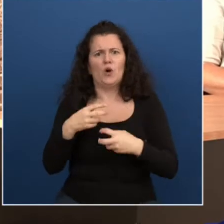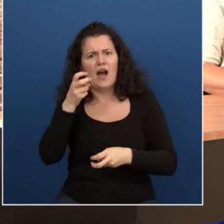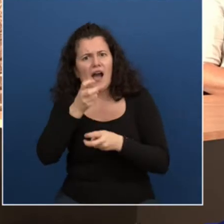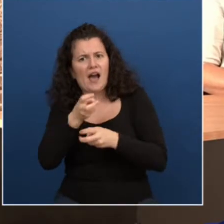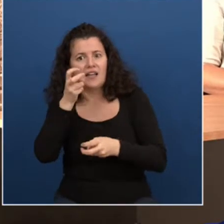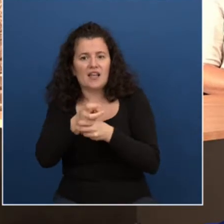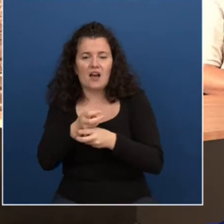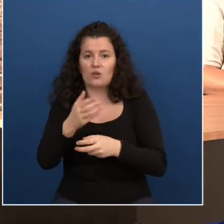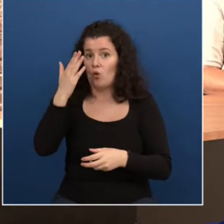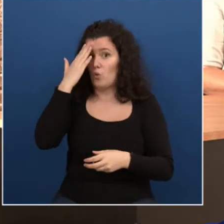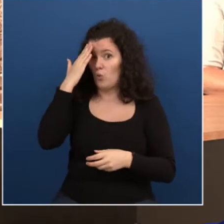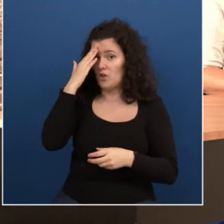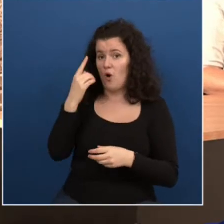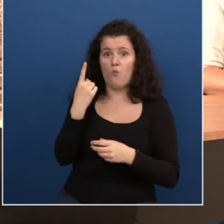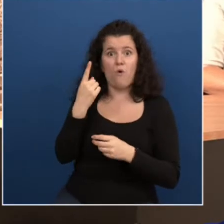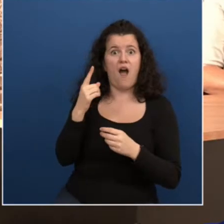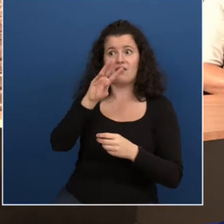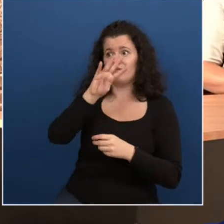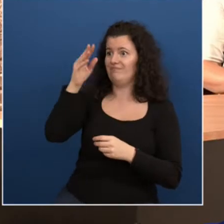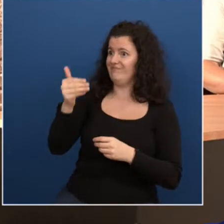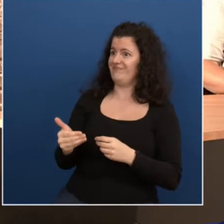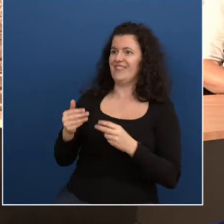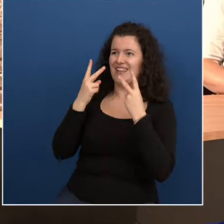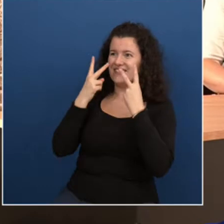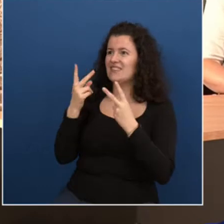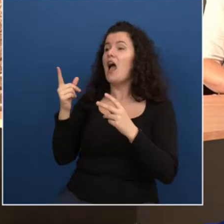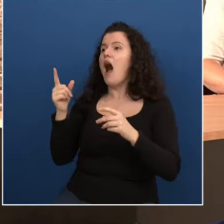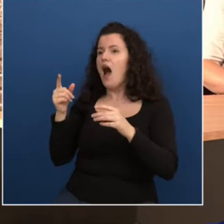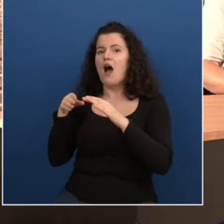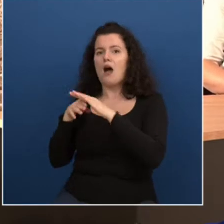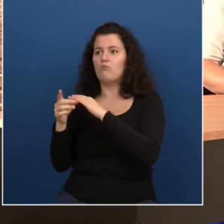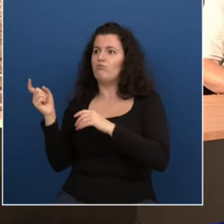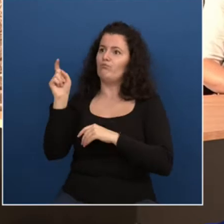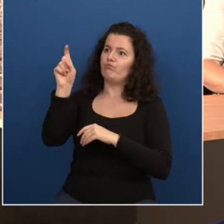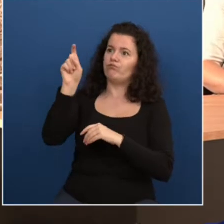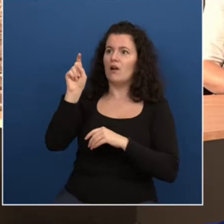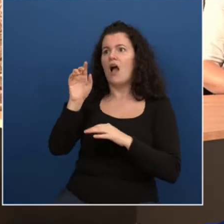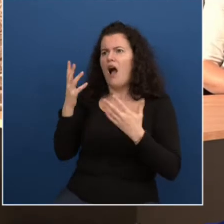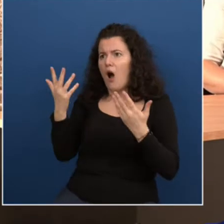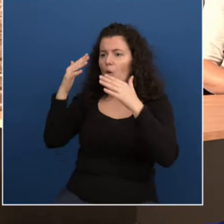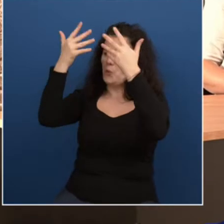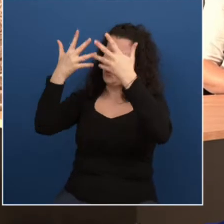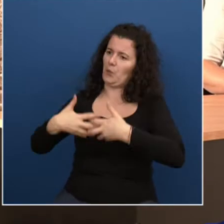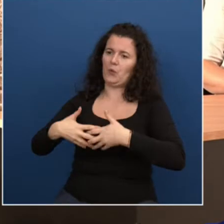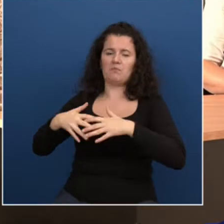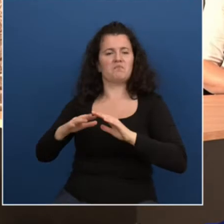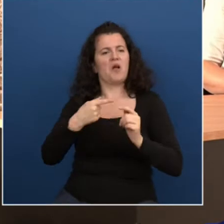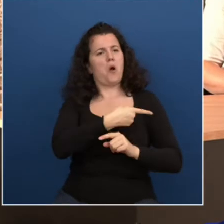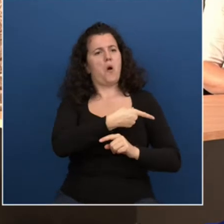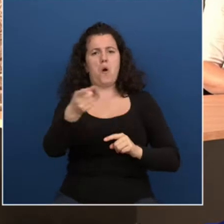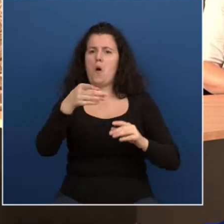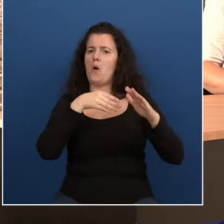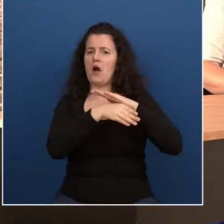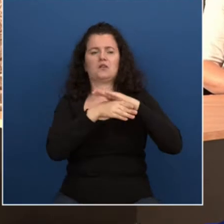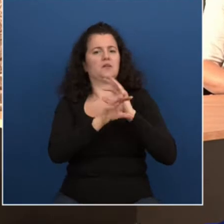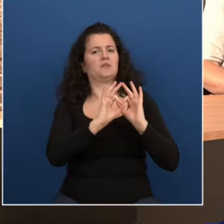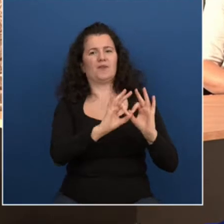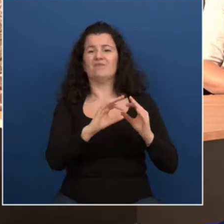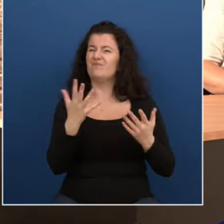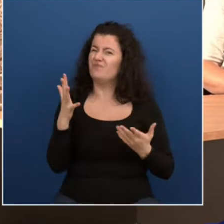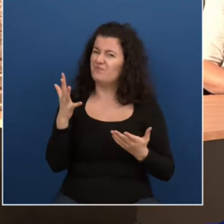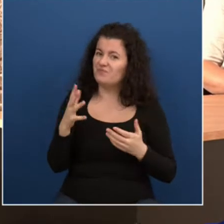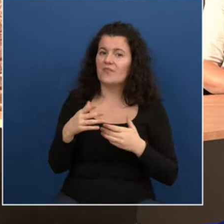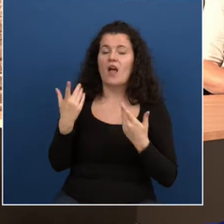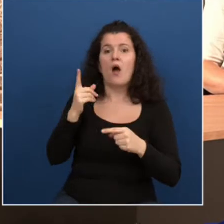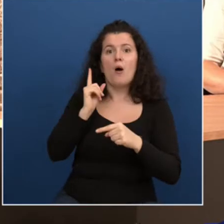for everyone, and it's often not enough to tell others it's simply the right thing to do. A lot of teams are encouraged to fix accessibility issues for compliance and legal